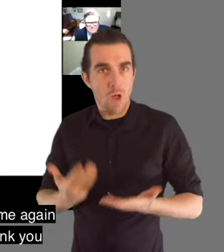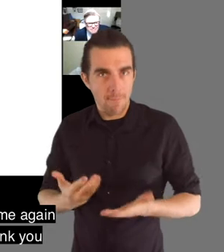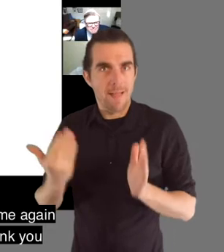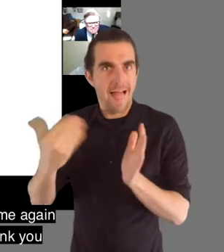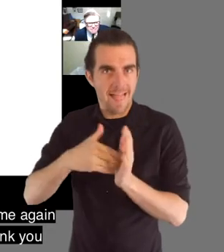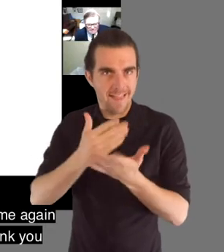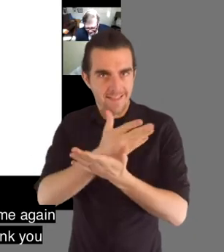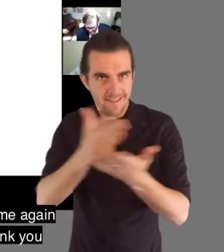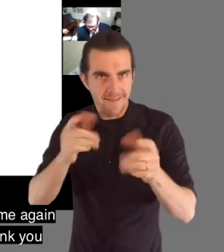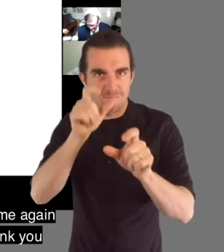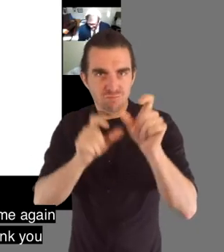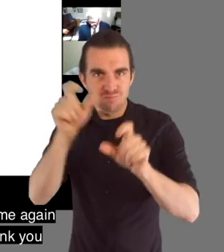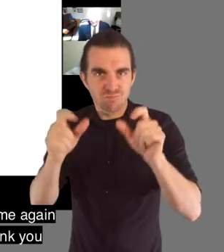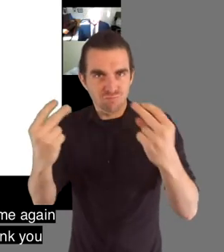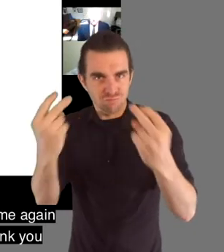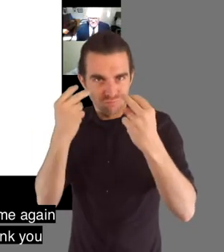Thank you, Richard.